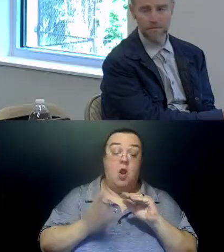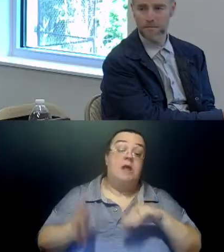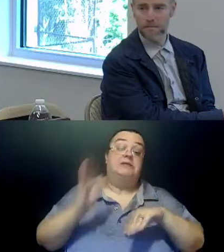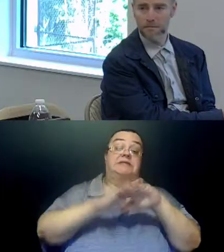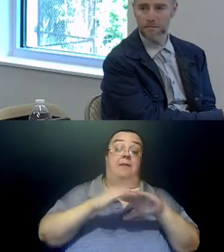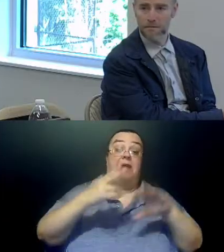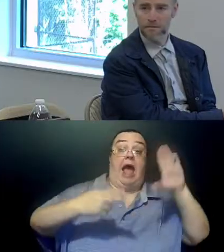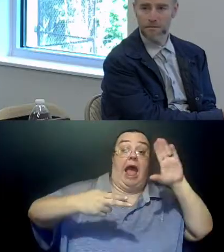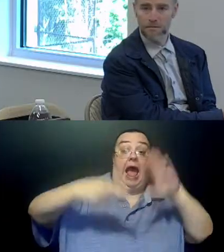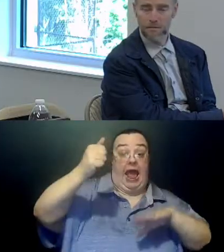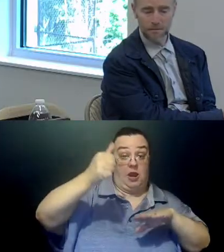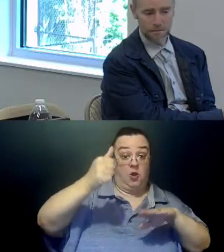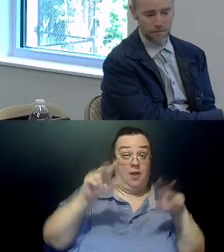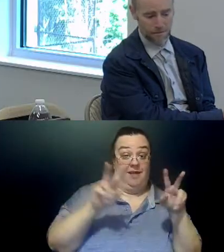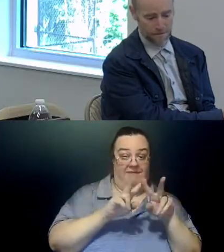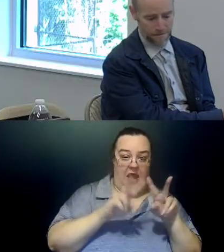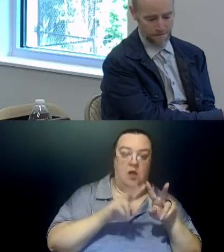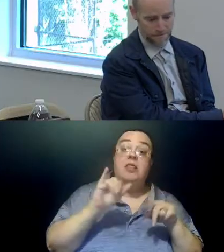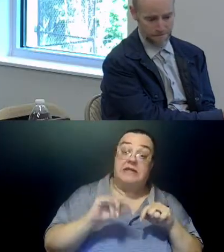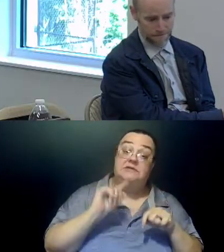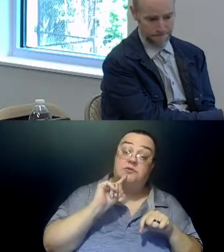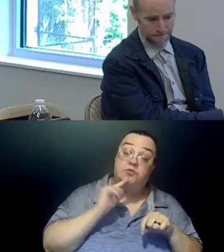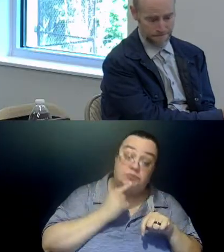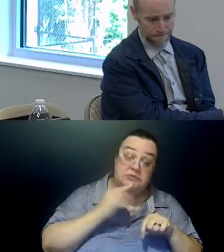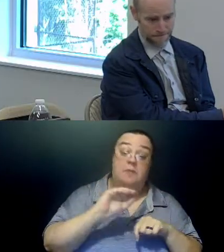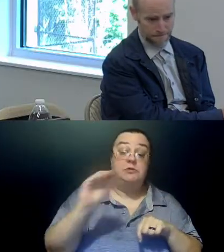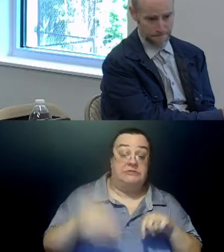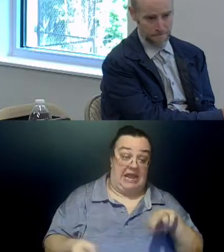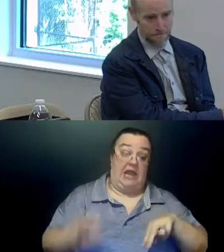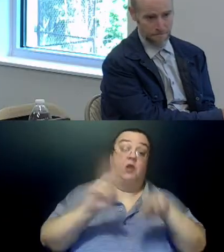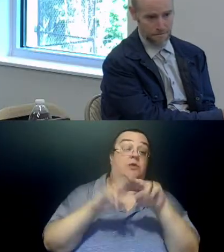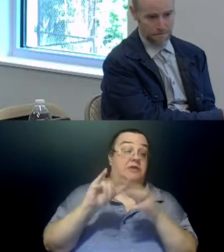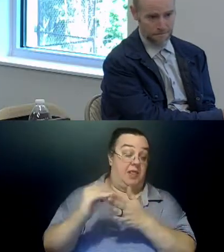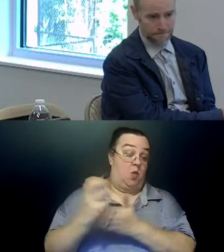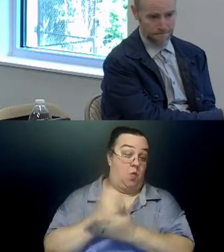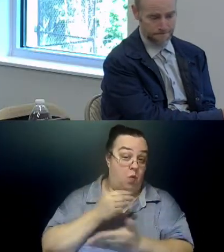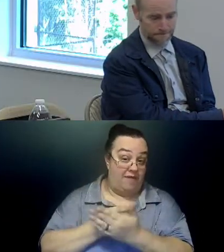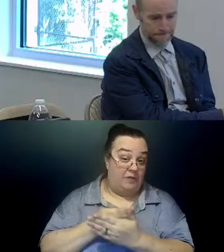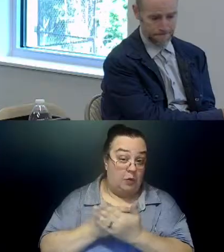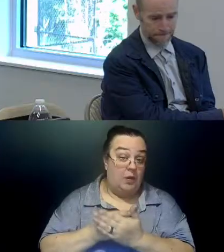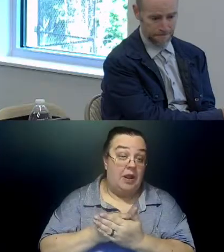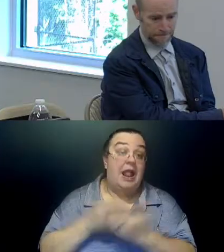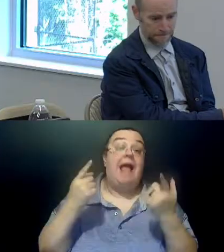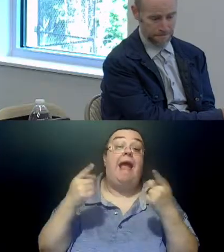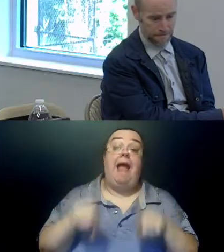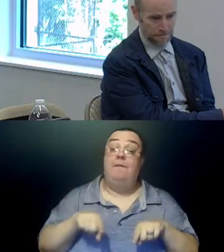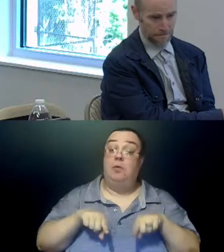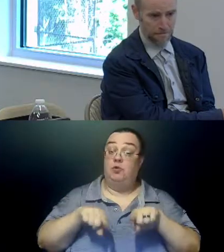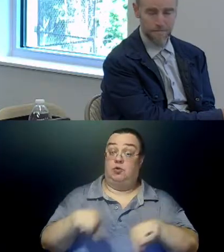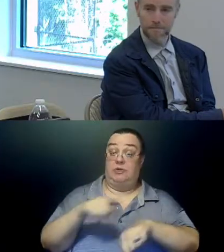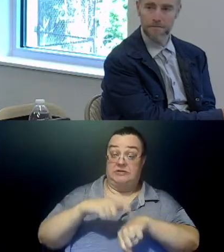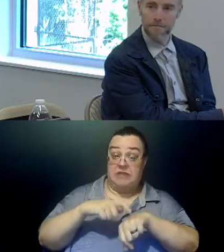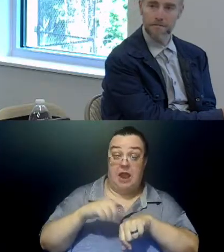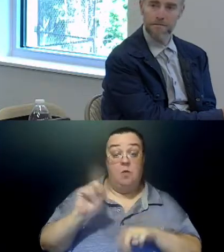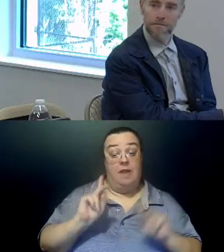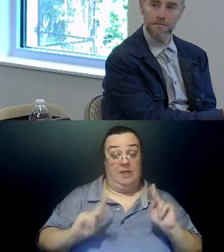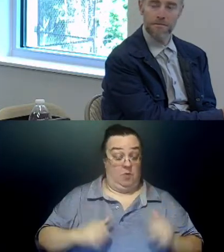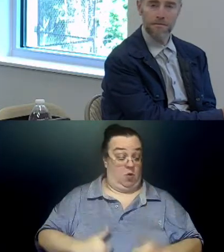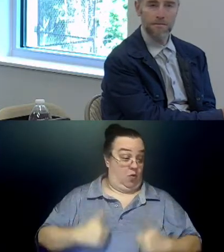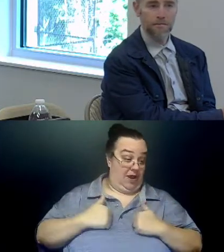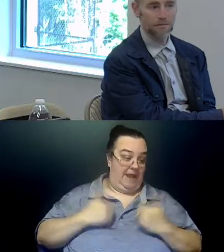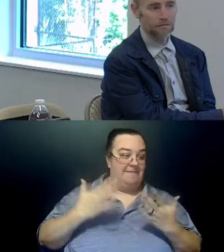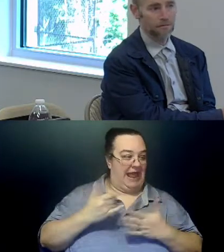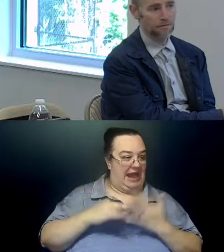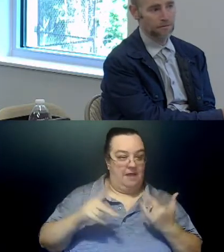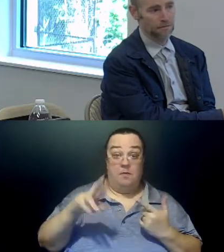a substantial percent increase in that revenue base. And that's happening at a time when residents who may end up being priced out are